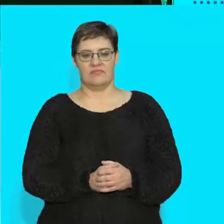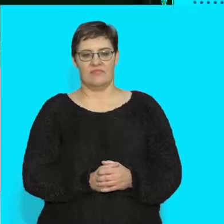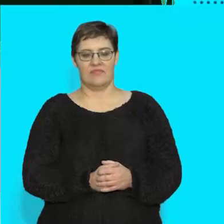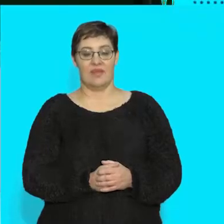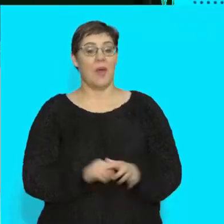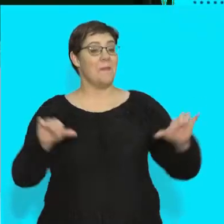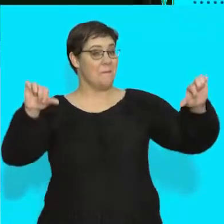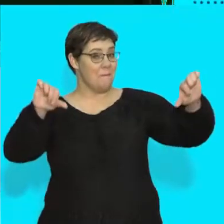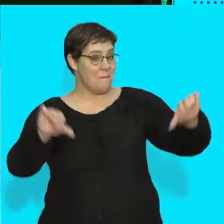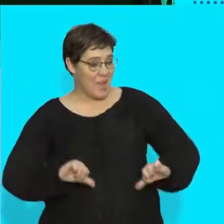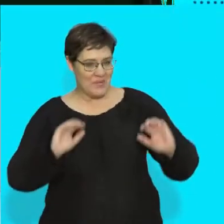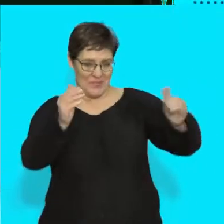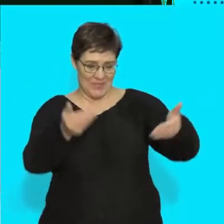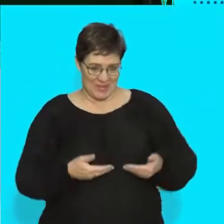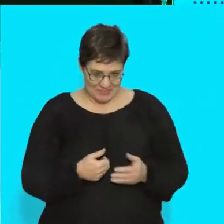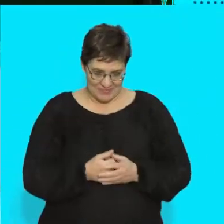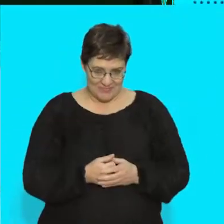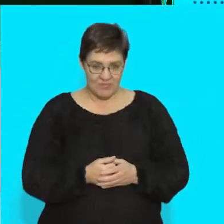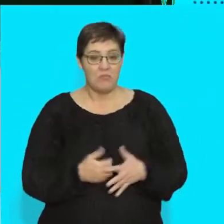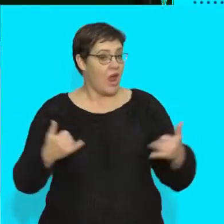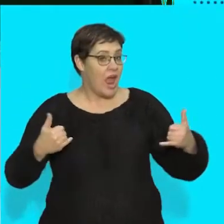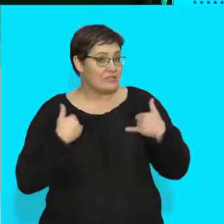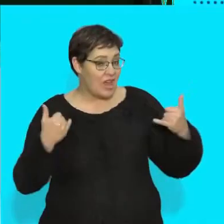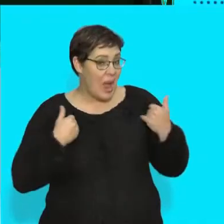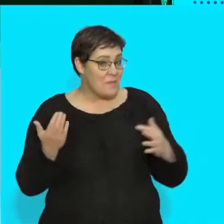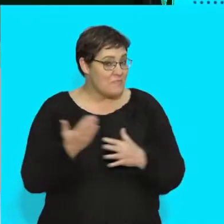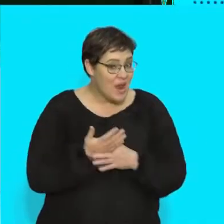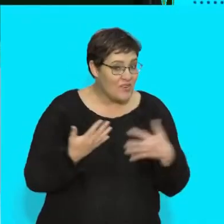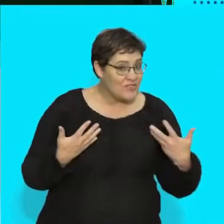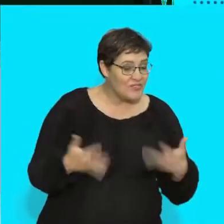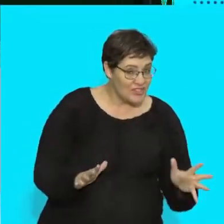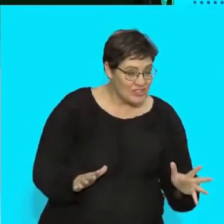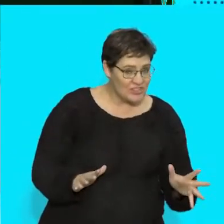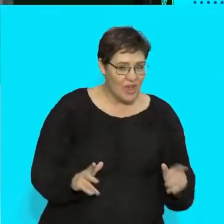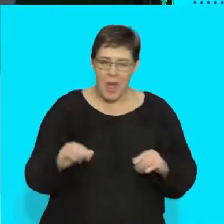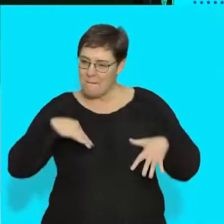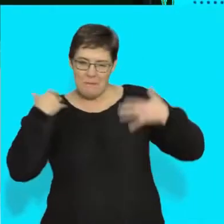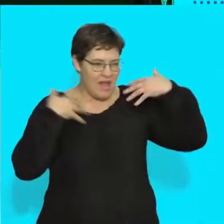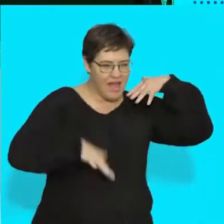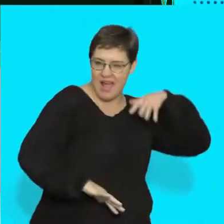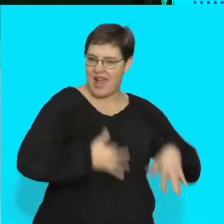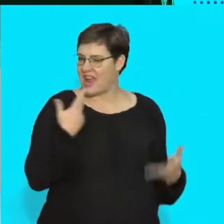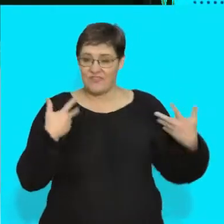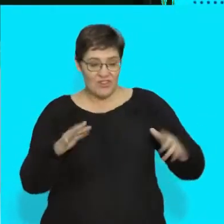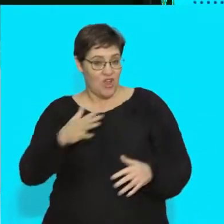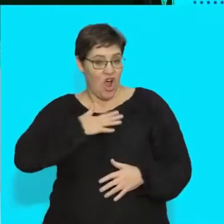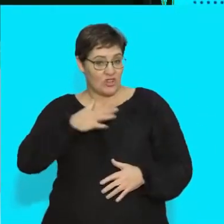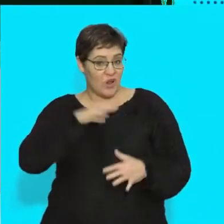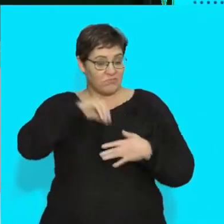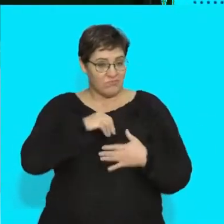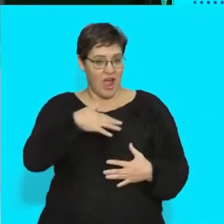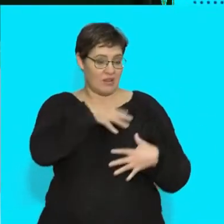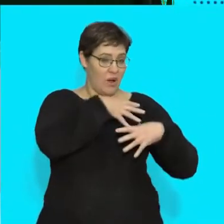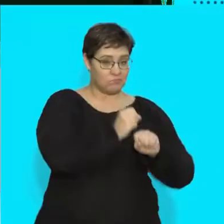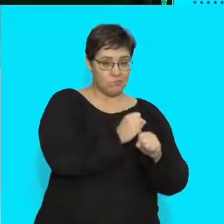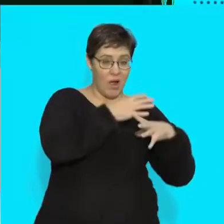Welcome back, Life Sciences, from your wee break. All right, we hope you got the blood flowing, the oxygen flowing, the heart pumping,